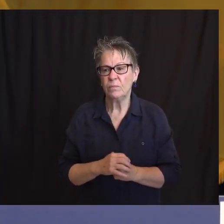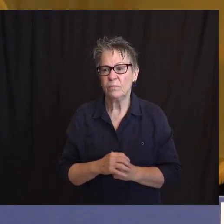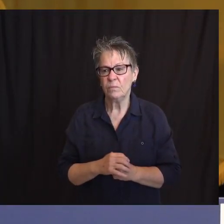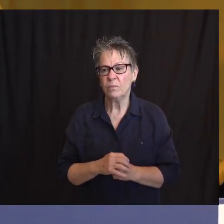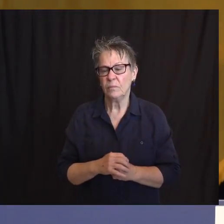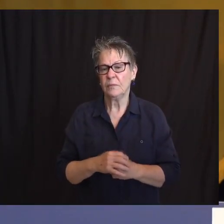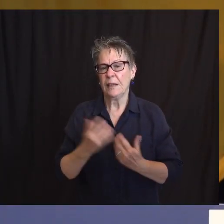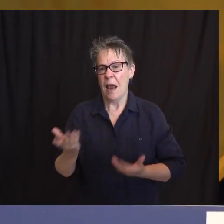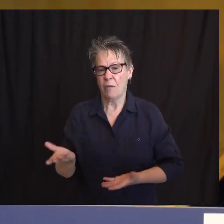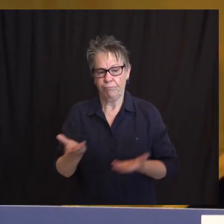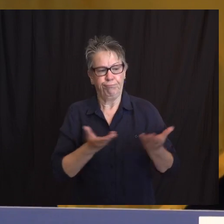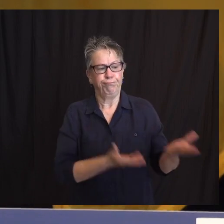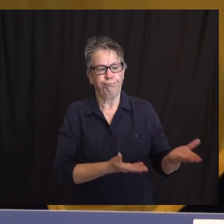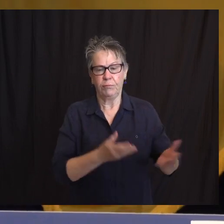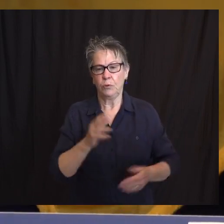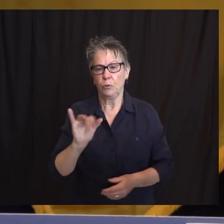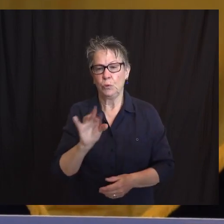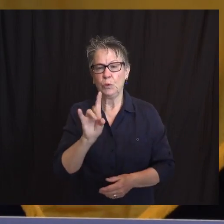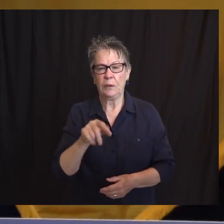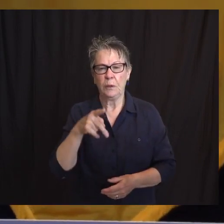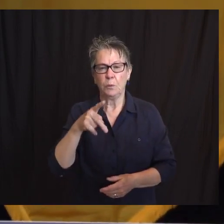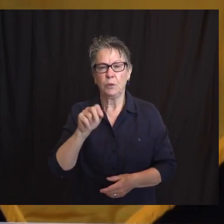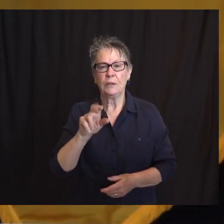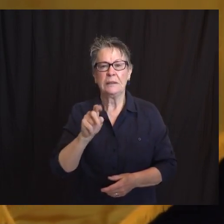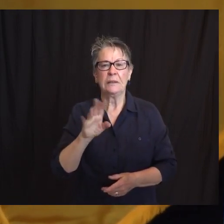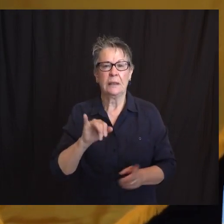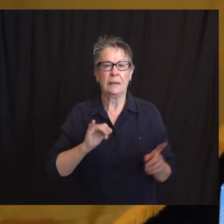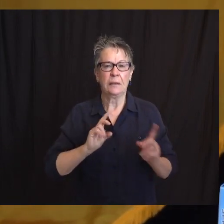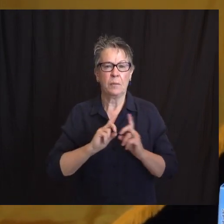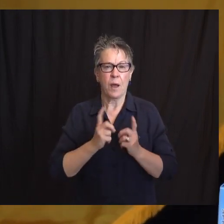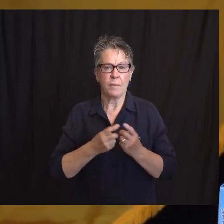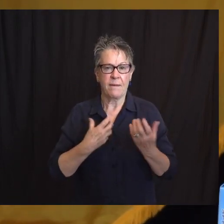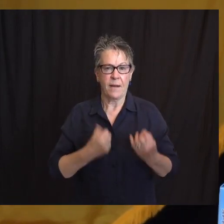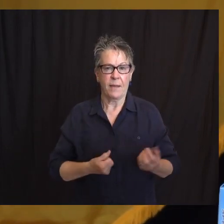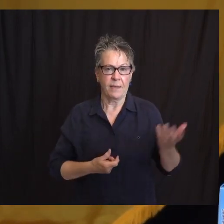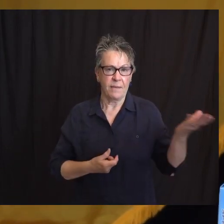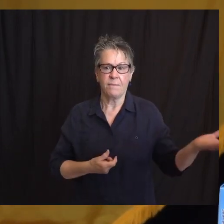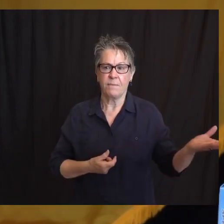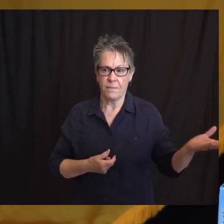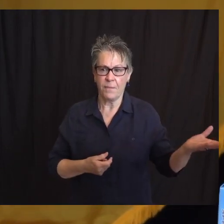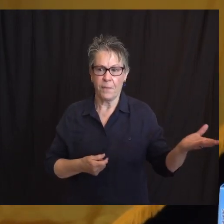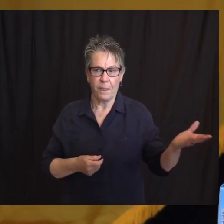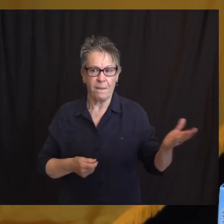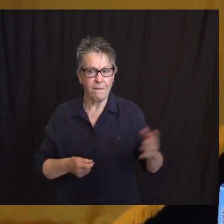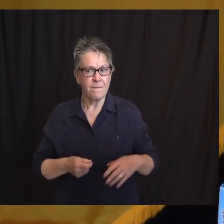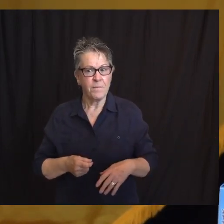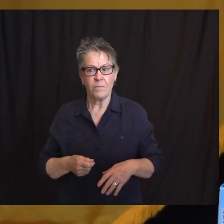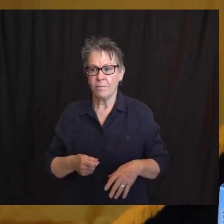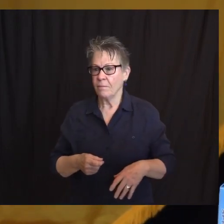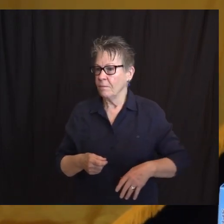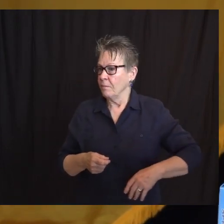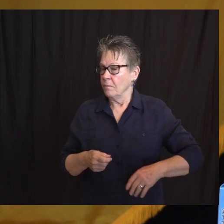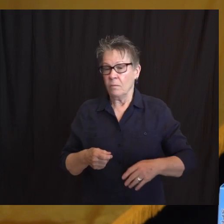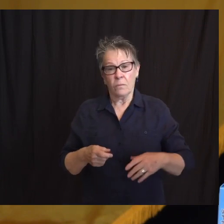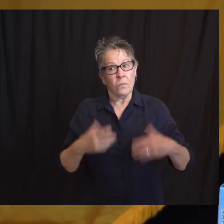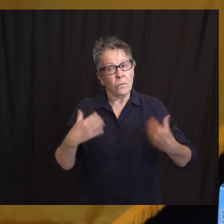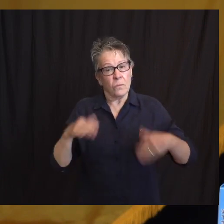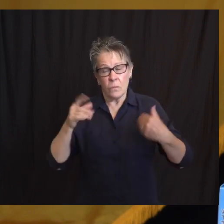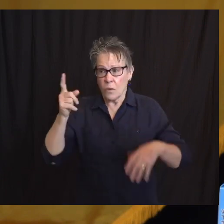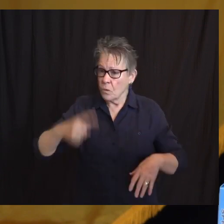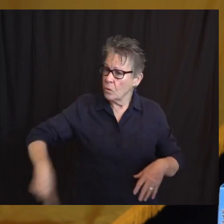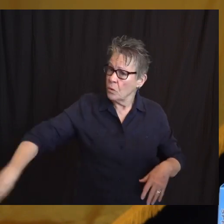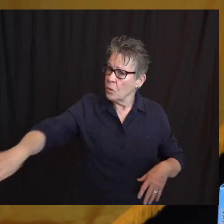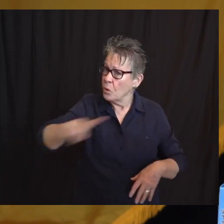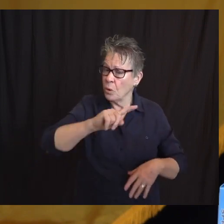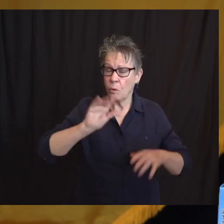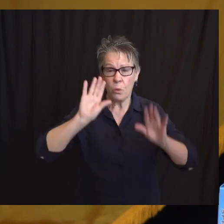as the Governor shared, residents have done a really good job at social distancing, and this has helped reduce the spread